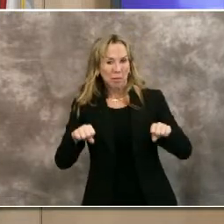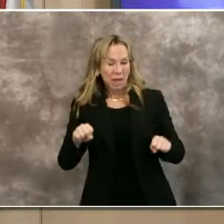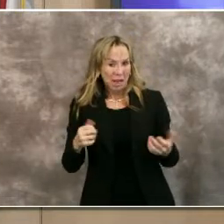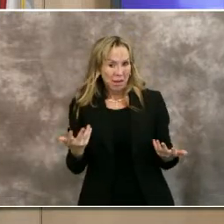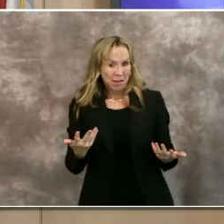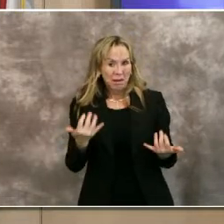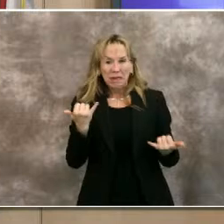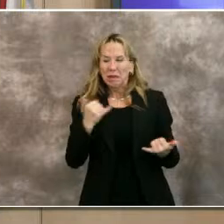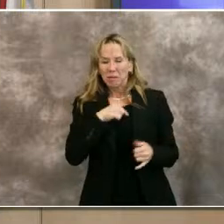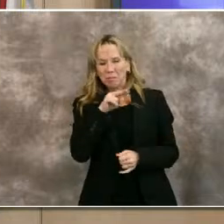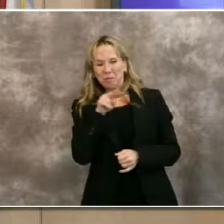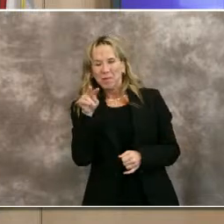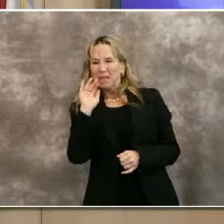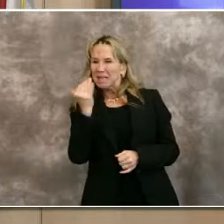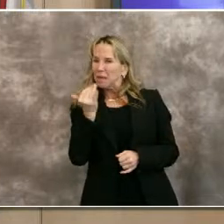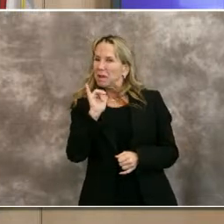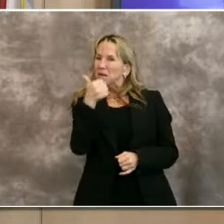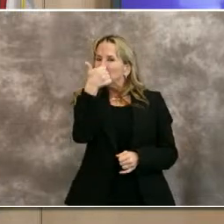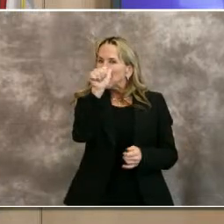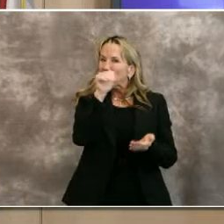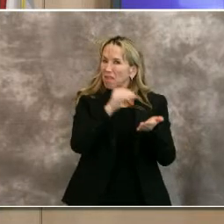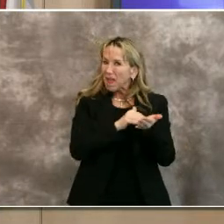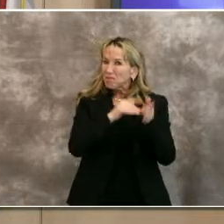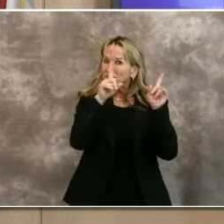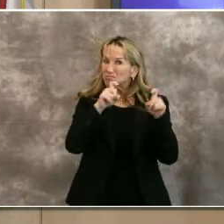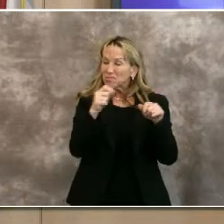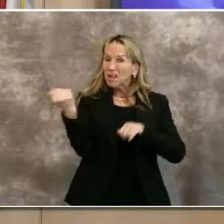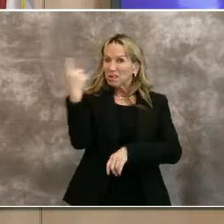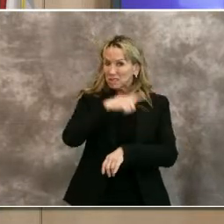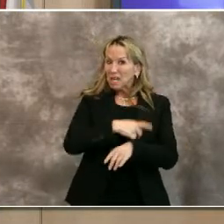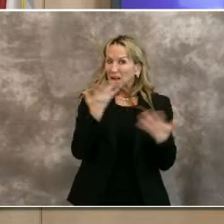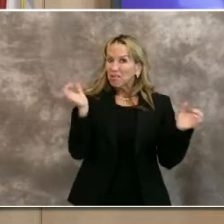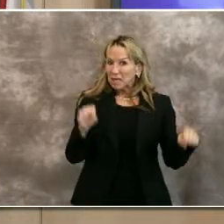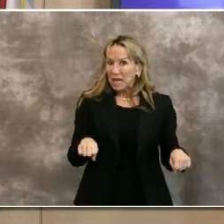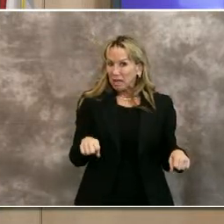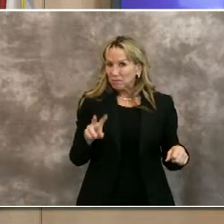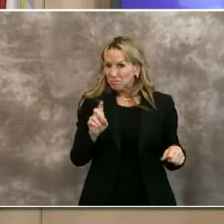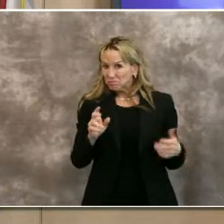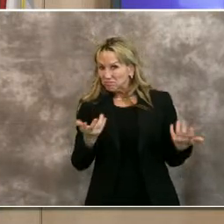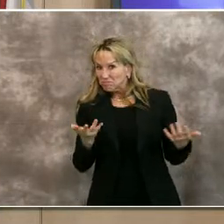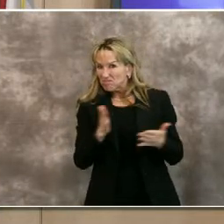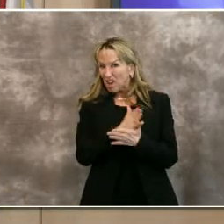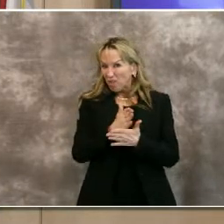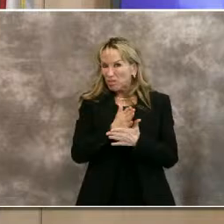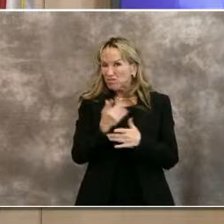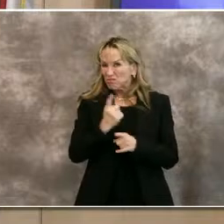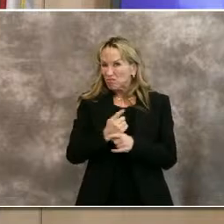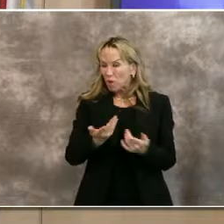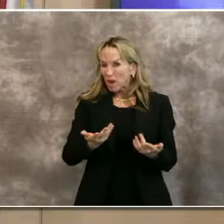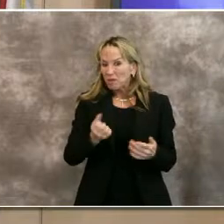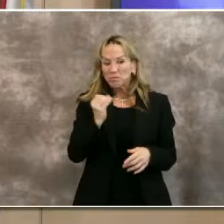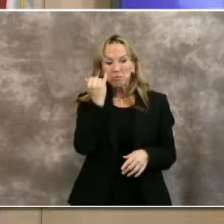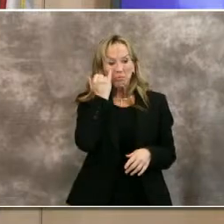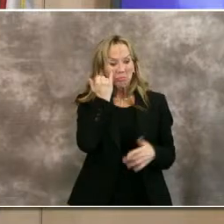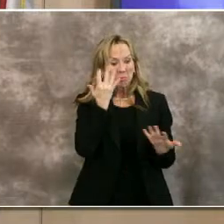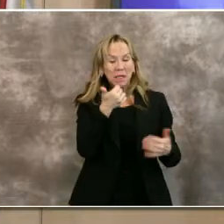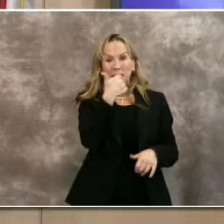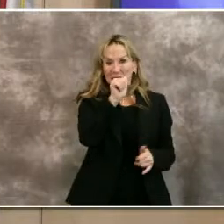be around 10,000 tests per day from the organizations I've reached out to.